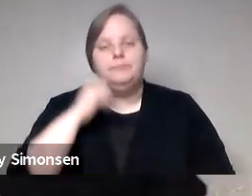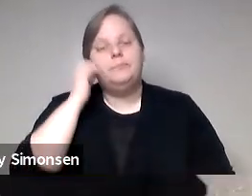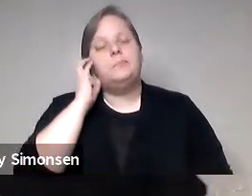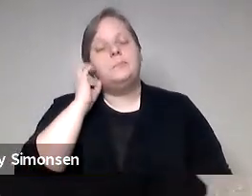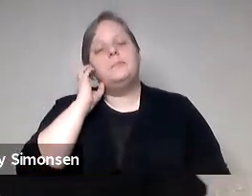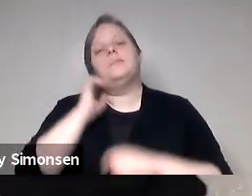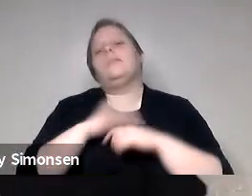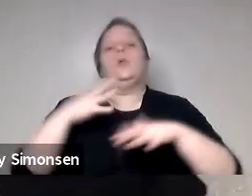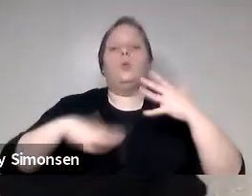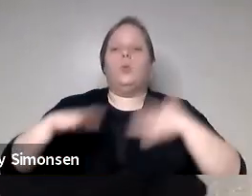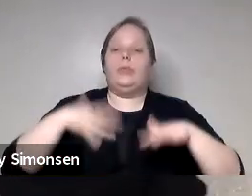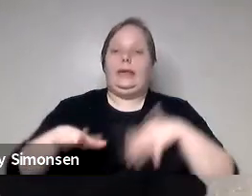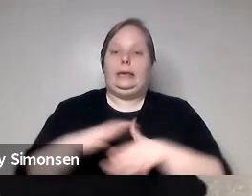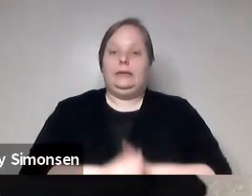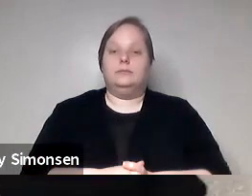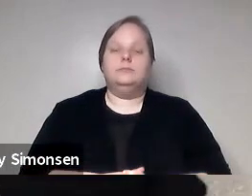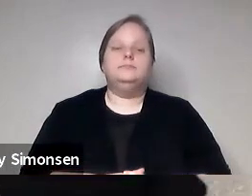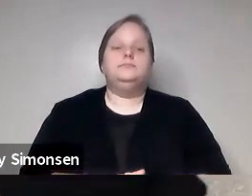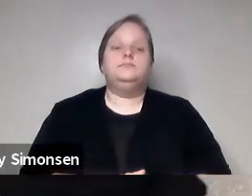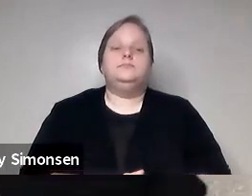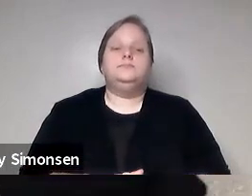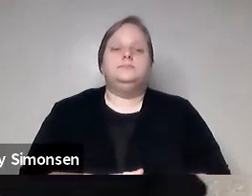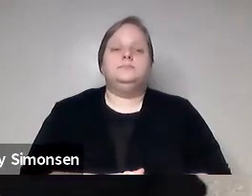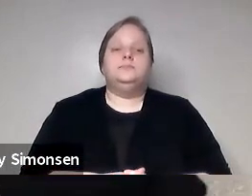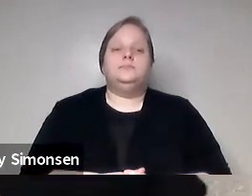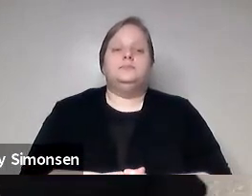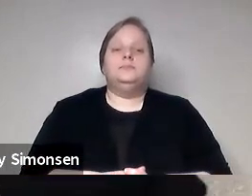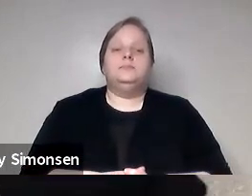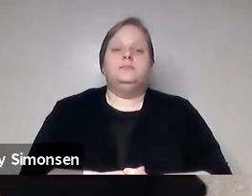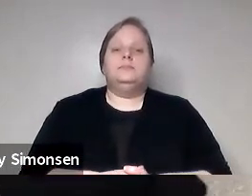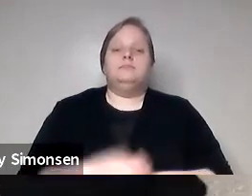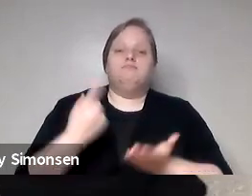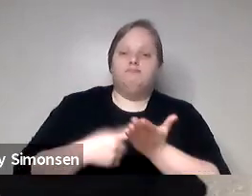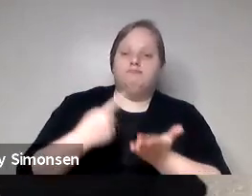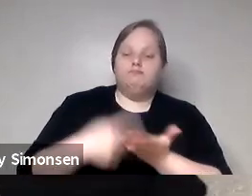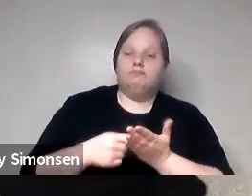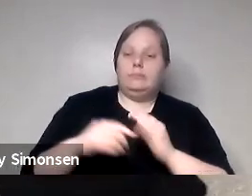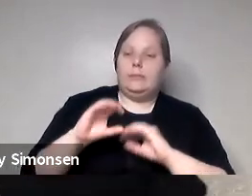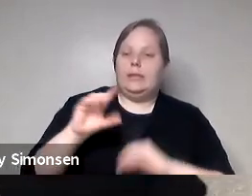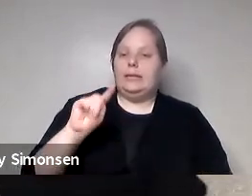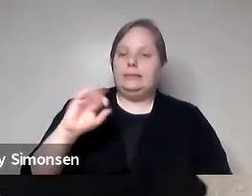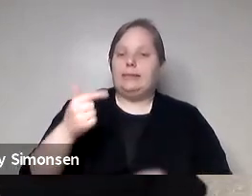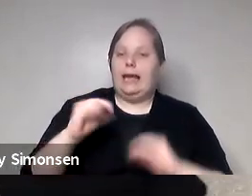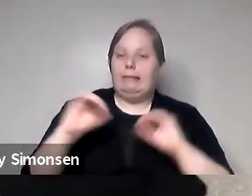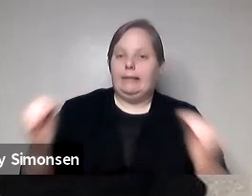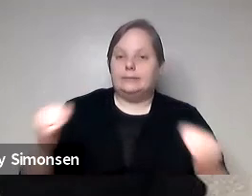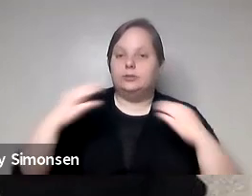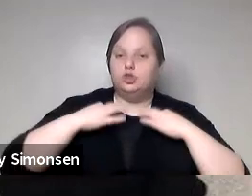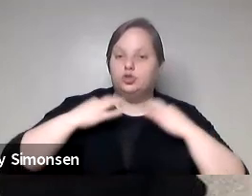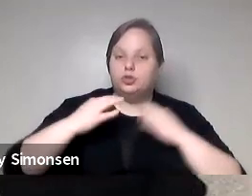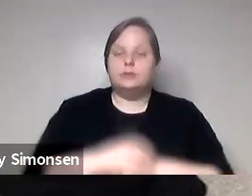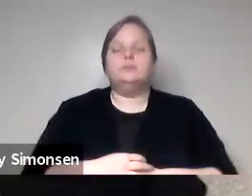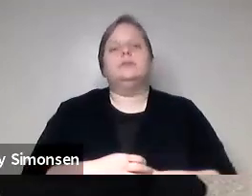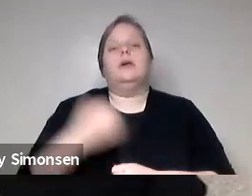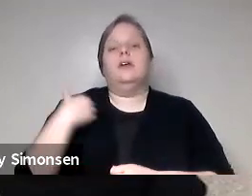Clothing, really quickly. We talked earlier about tagless shirts. In this, I have